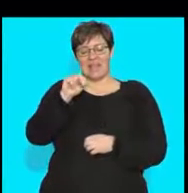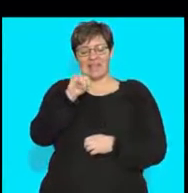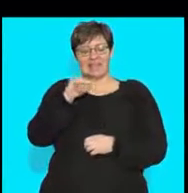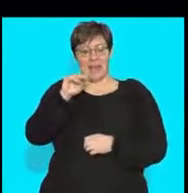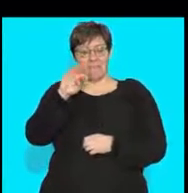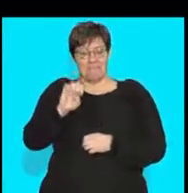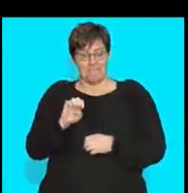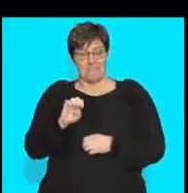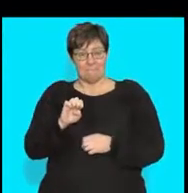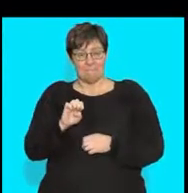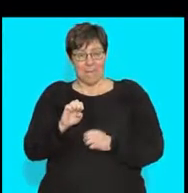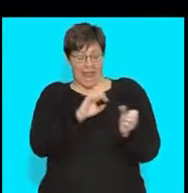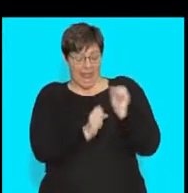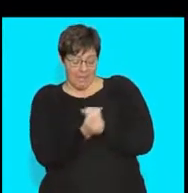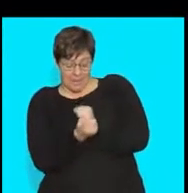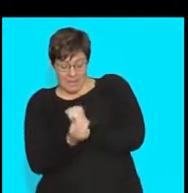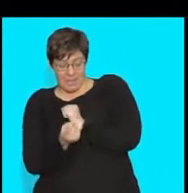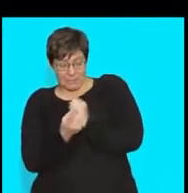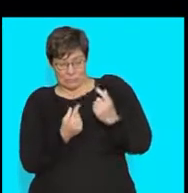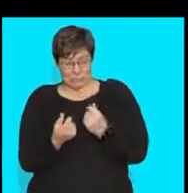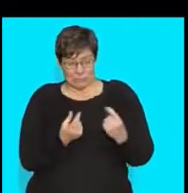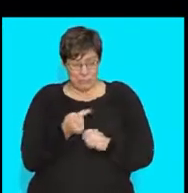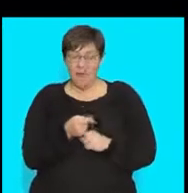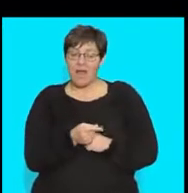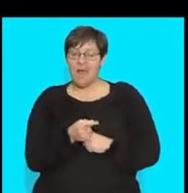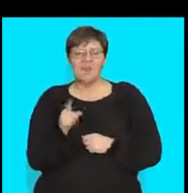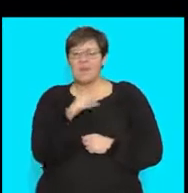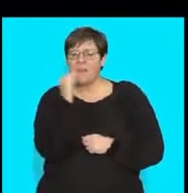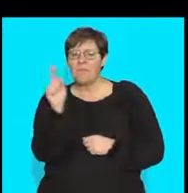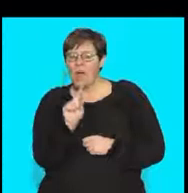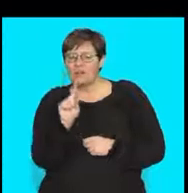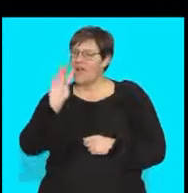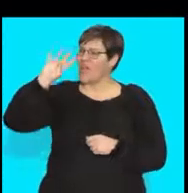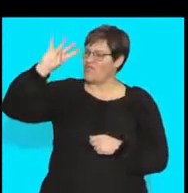enzyme reactions. And what they ultimately do, we call that